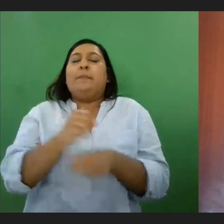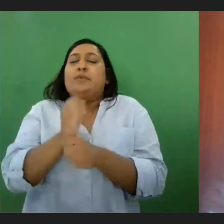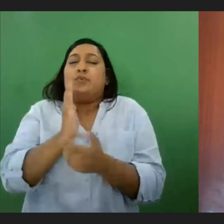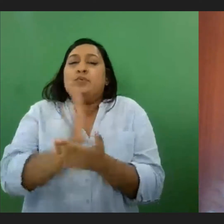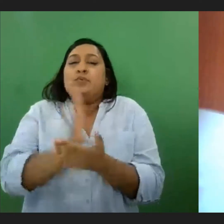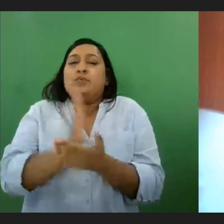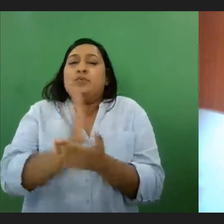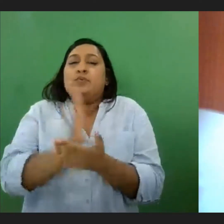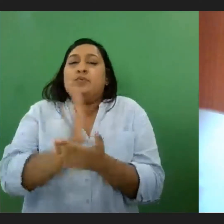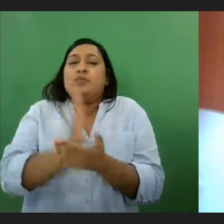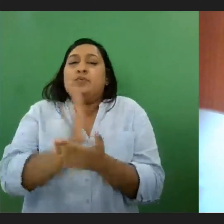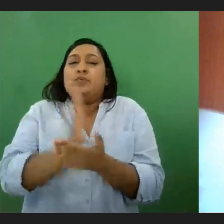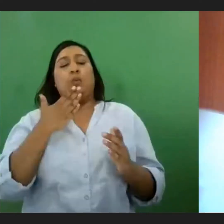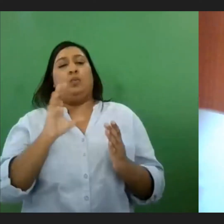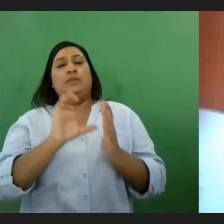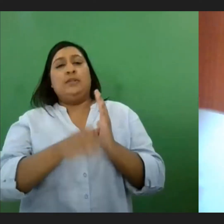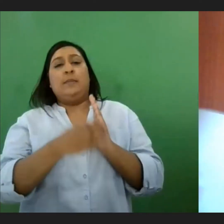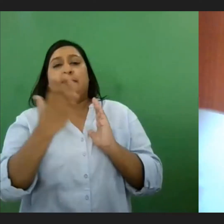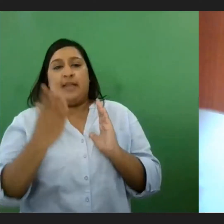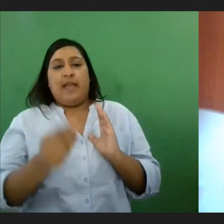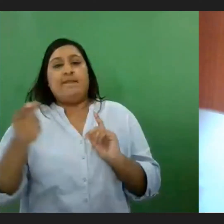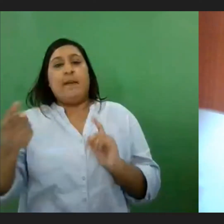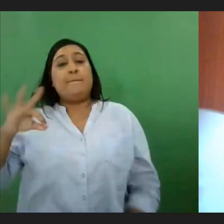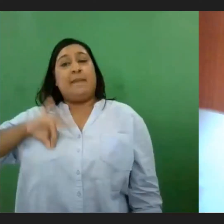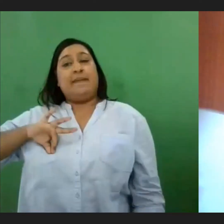disabilities benefit equally